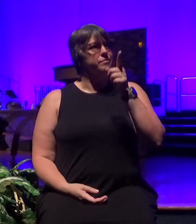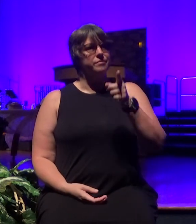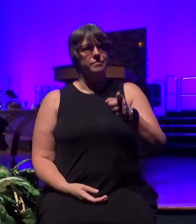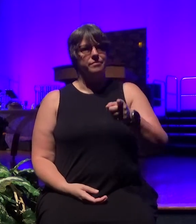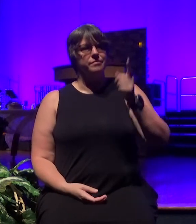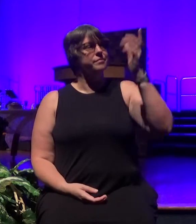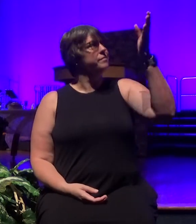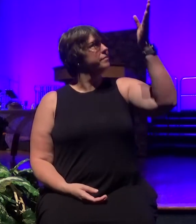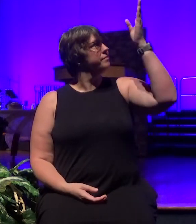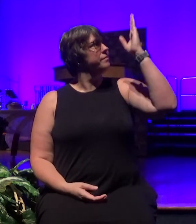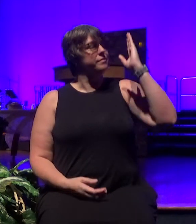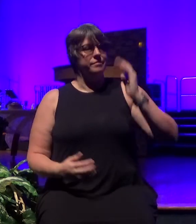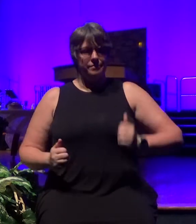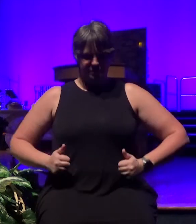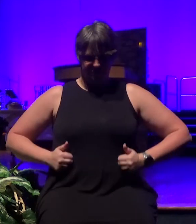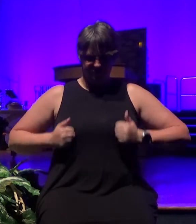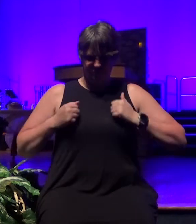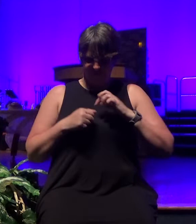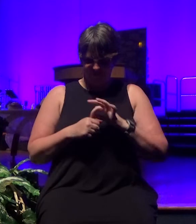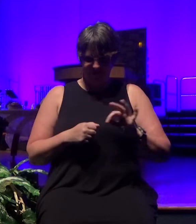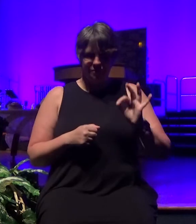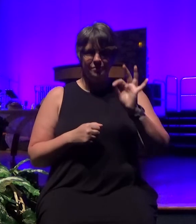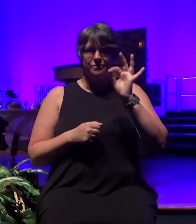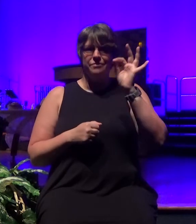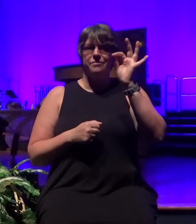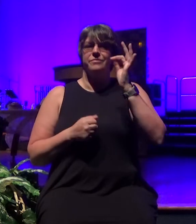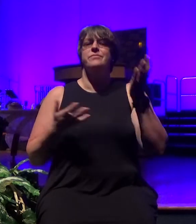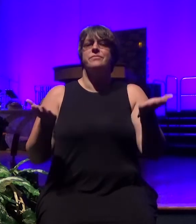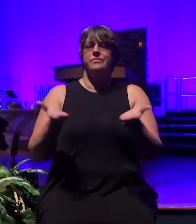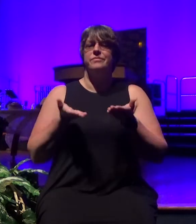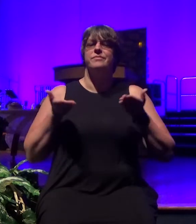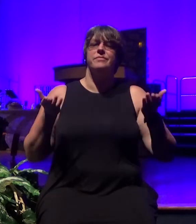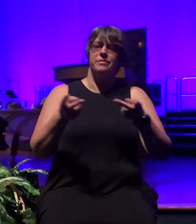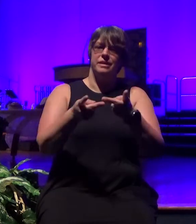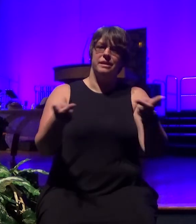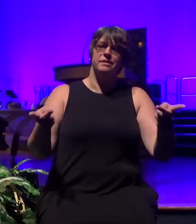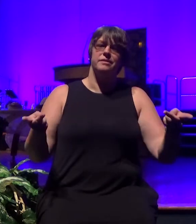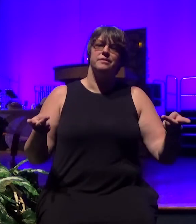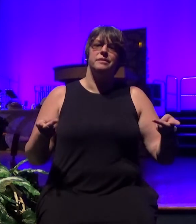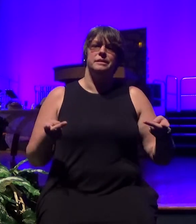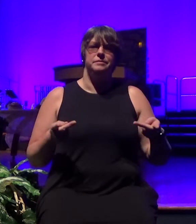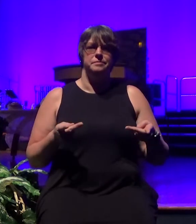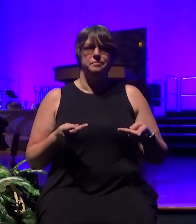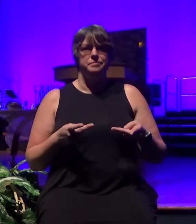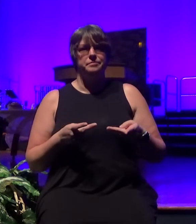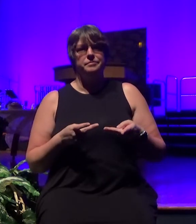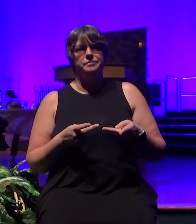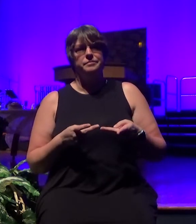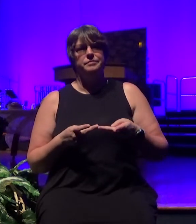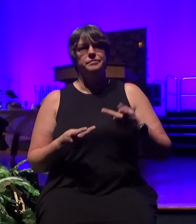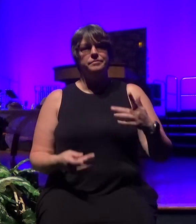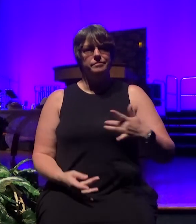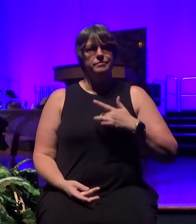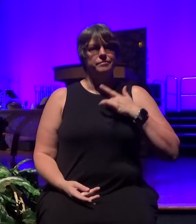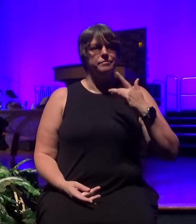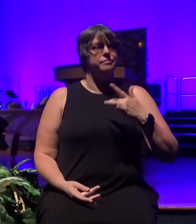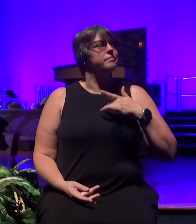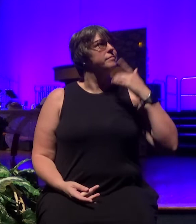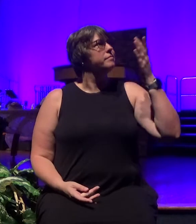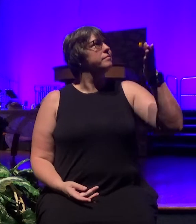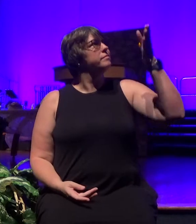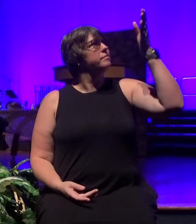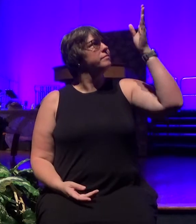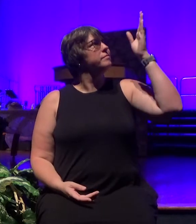Surely the presence of God is in this place. I can feel